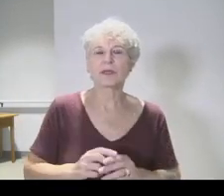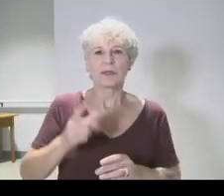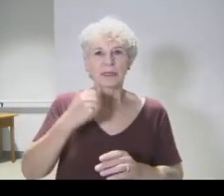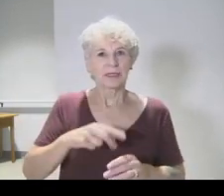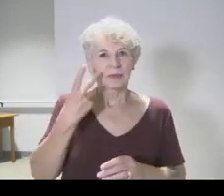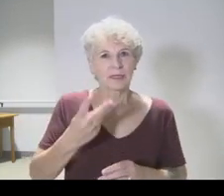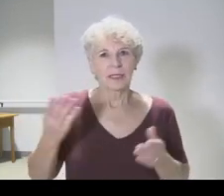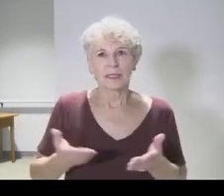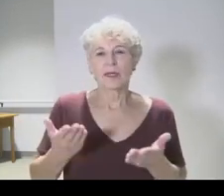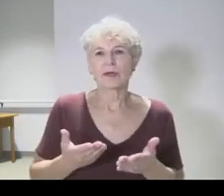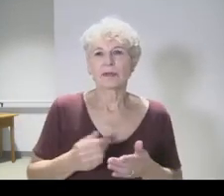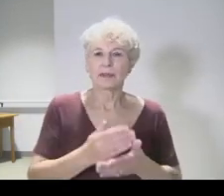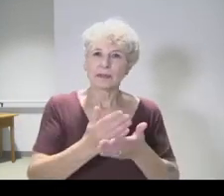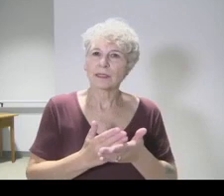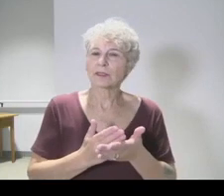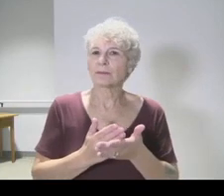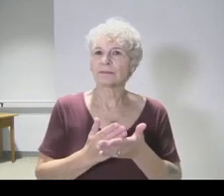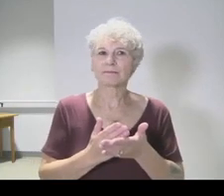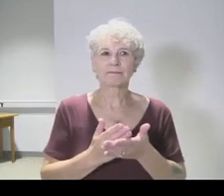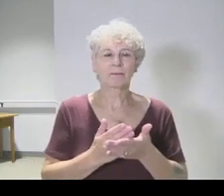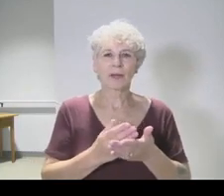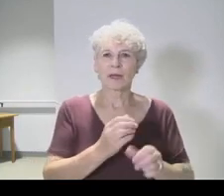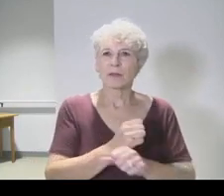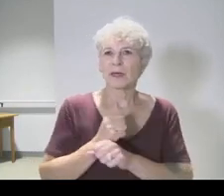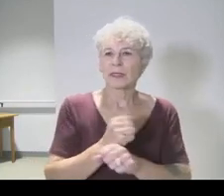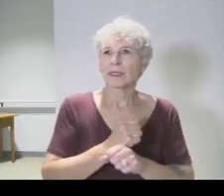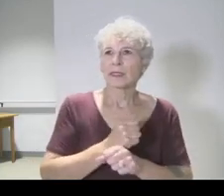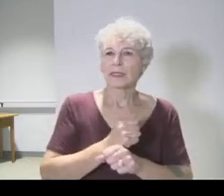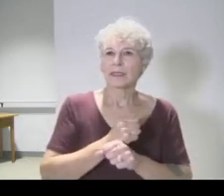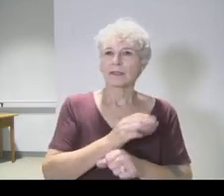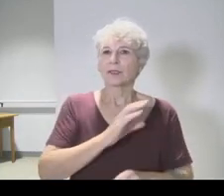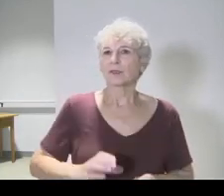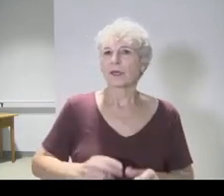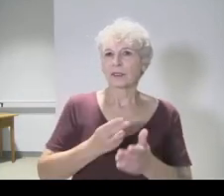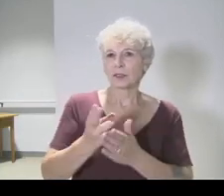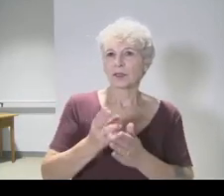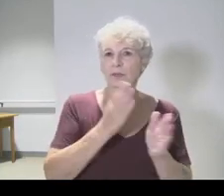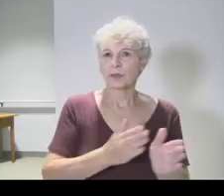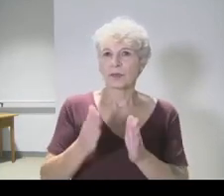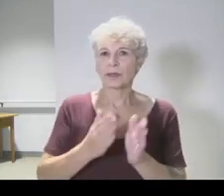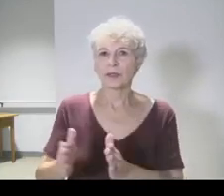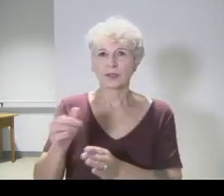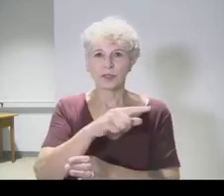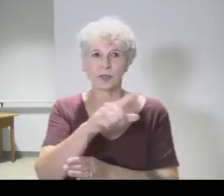see here in our section that abiding in Christ's truth prepares you for his return.